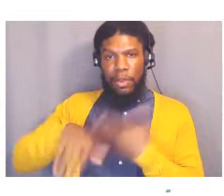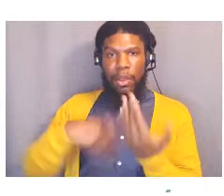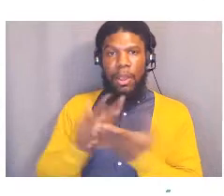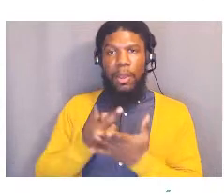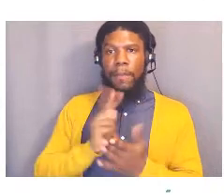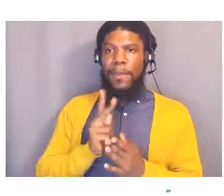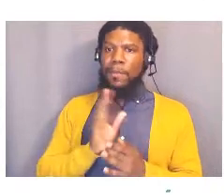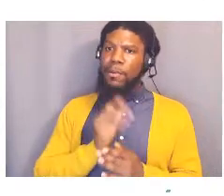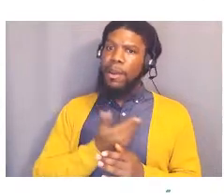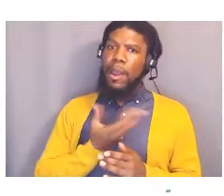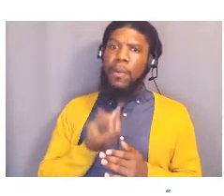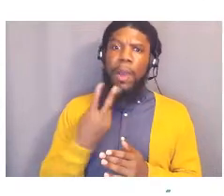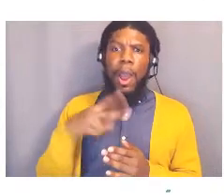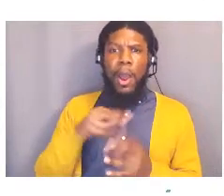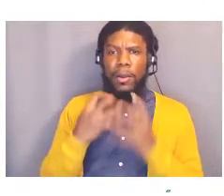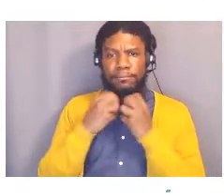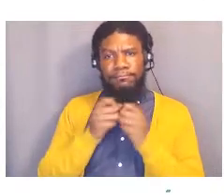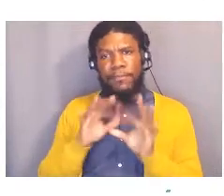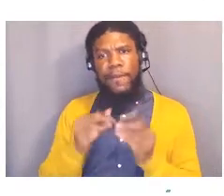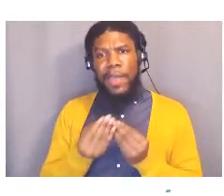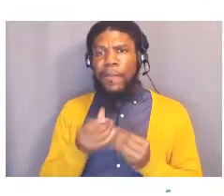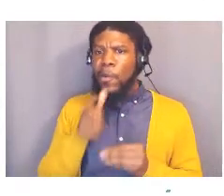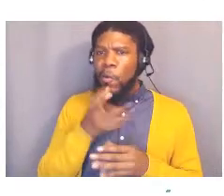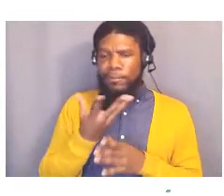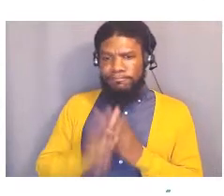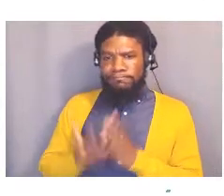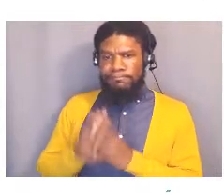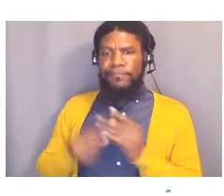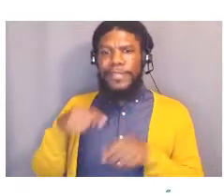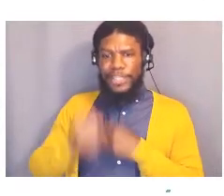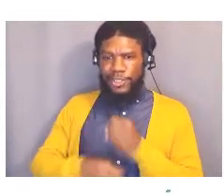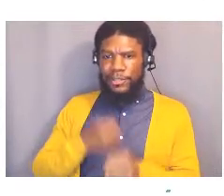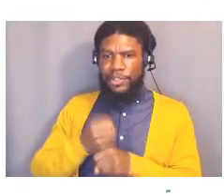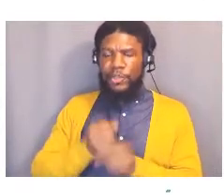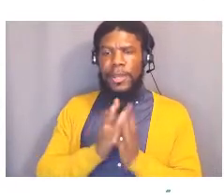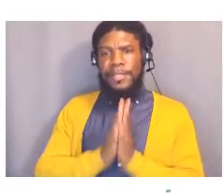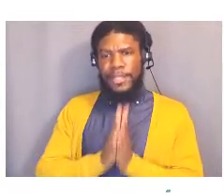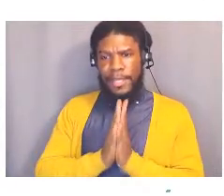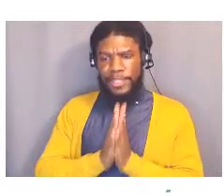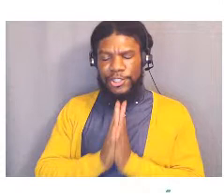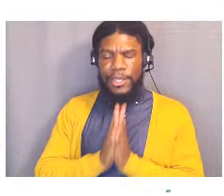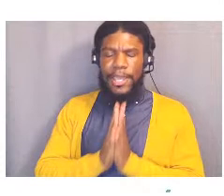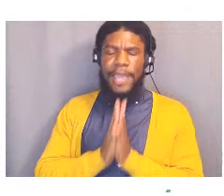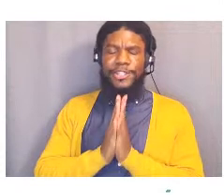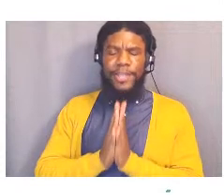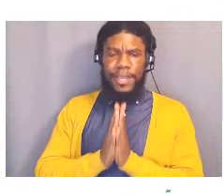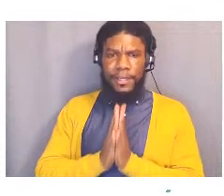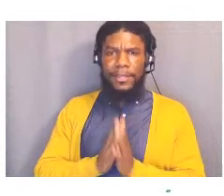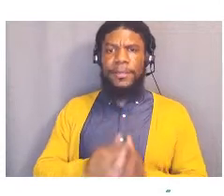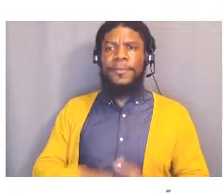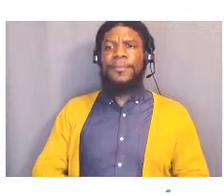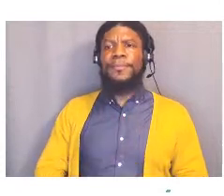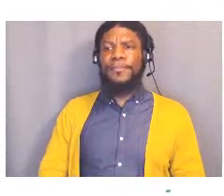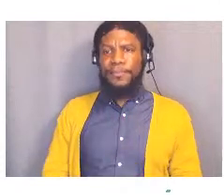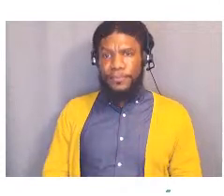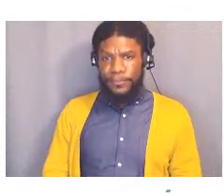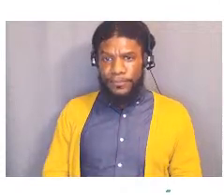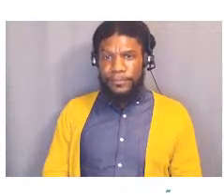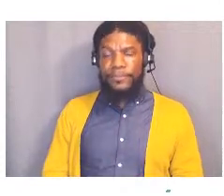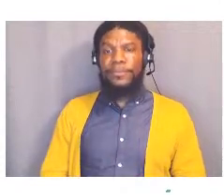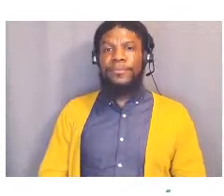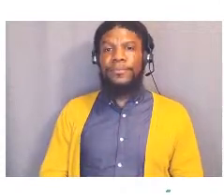loved ones that we have lost this year. Ashe, ashe, ashe, ashe, ashe, ashe.